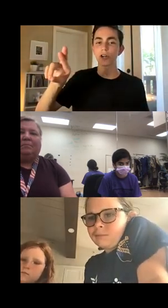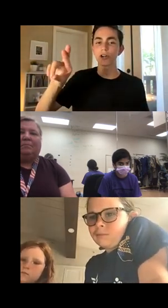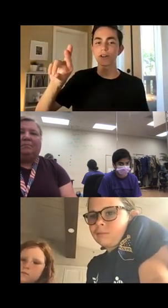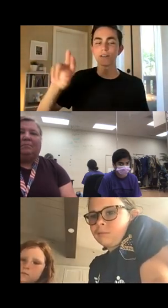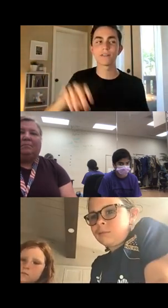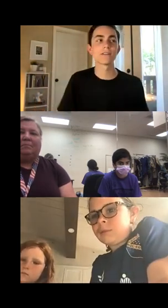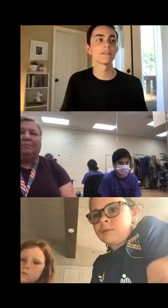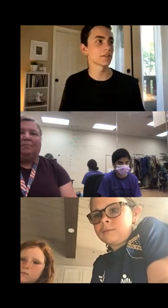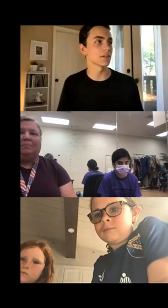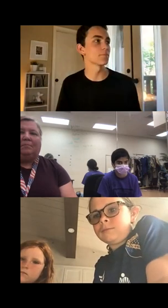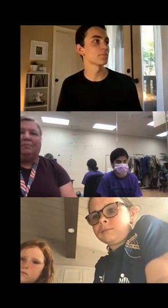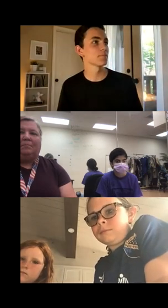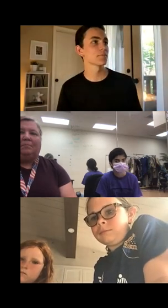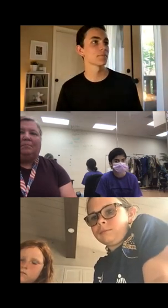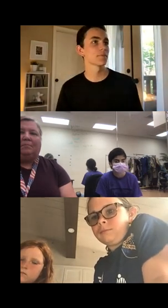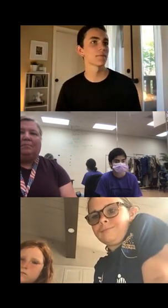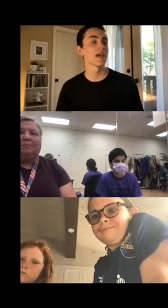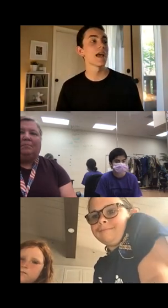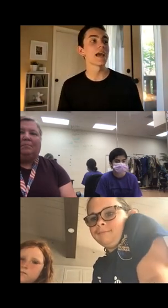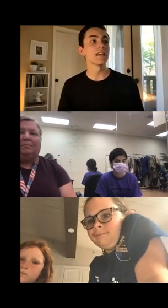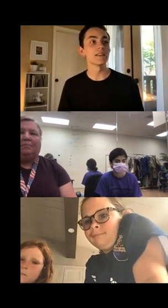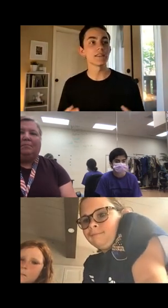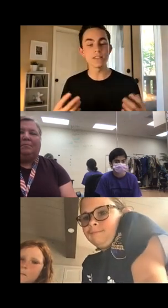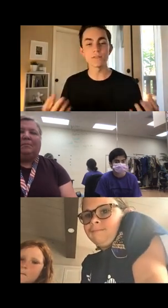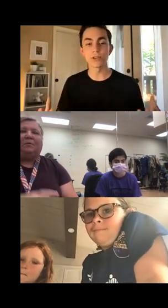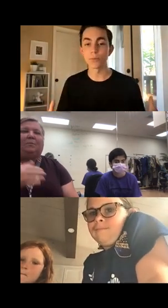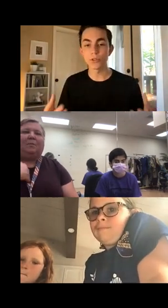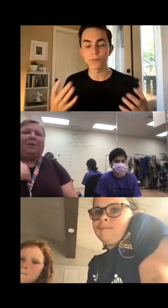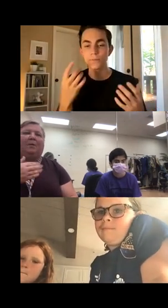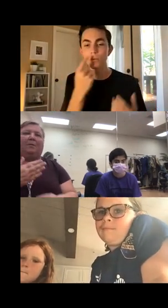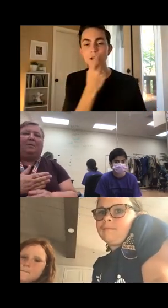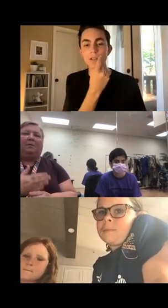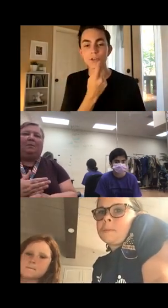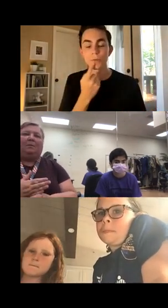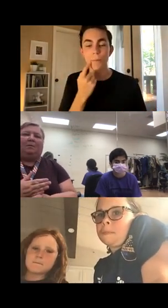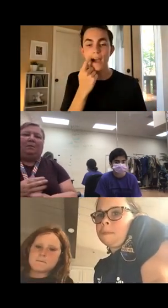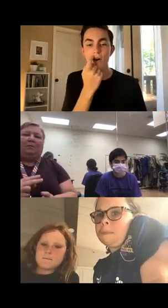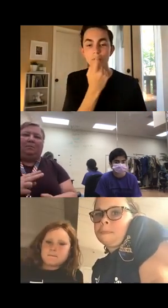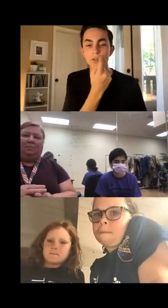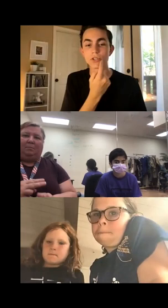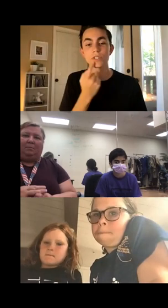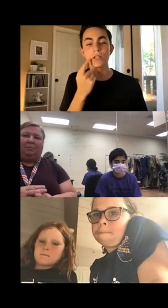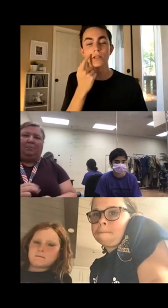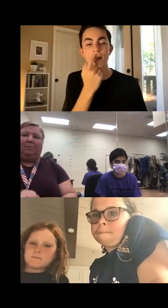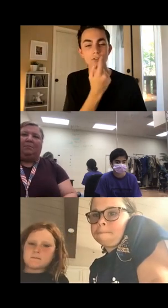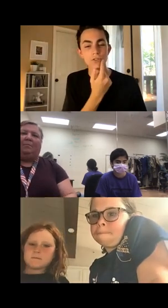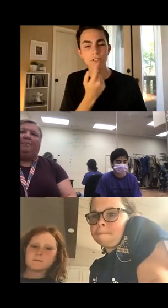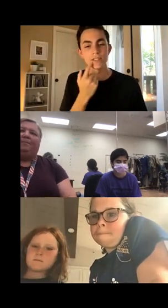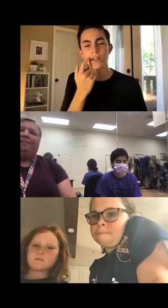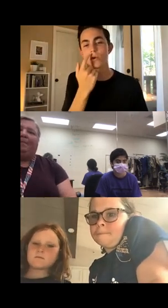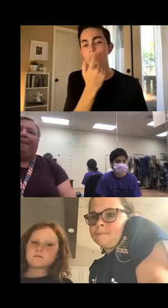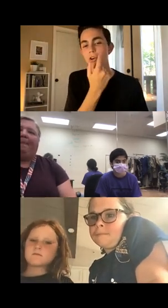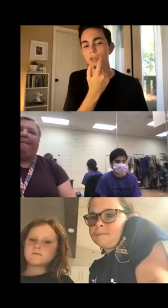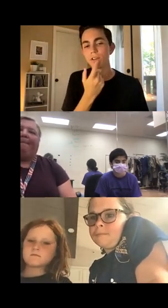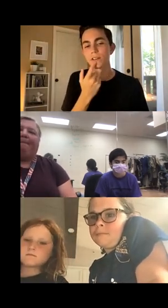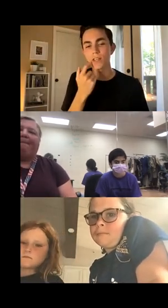P-A-L-M-E-R. Okay. And then this is very important. When your mouth shows the letters instead